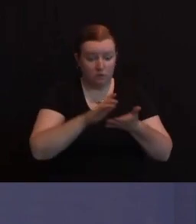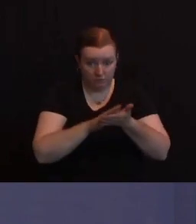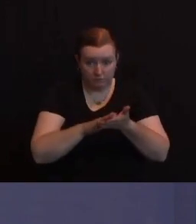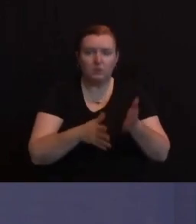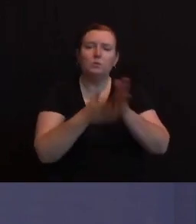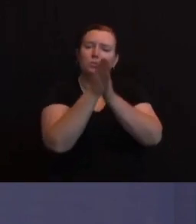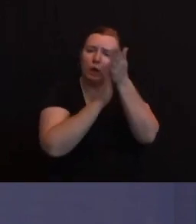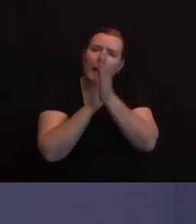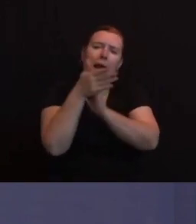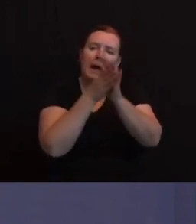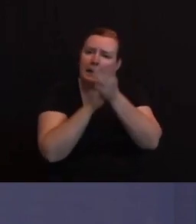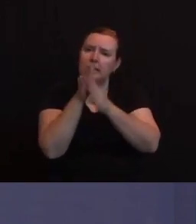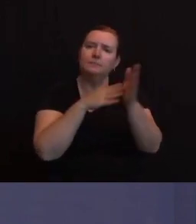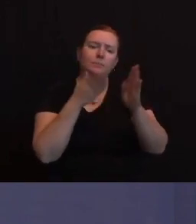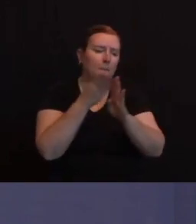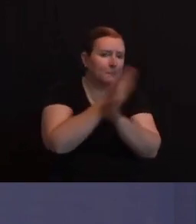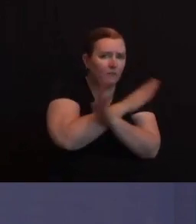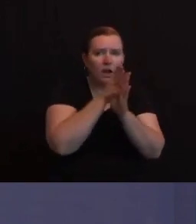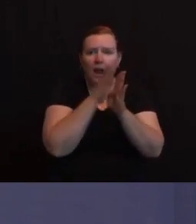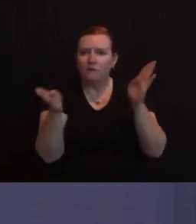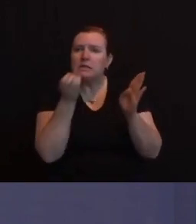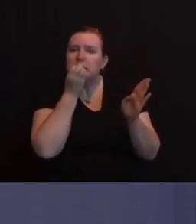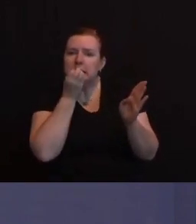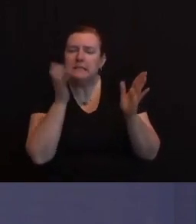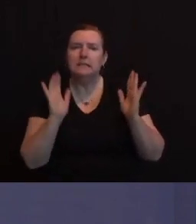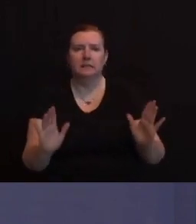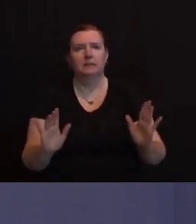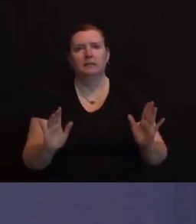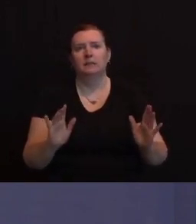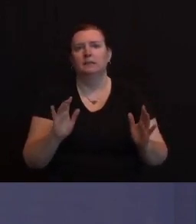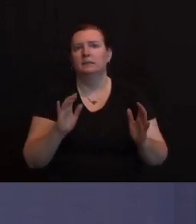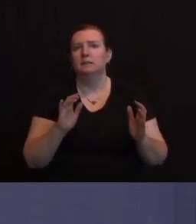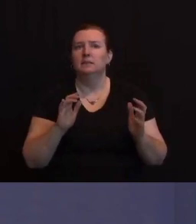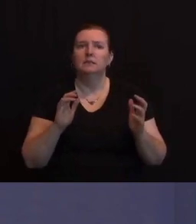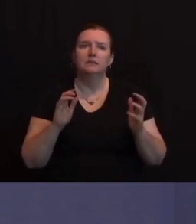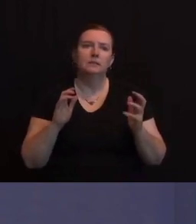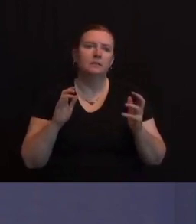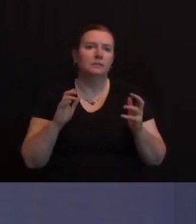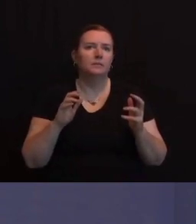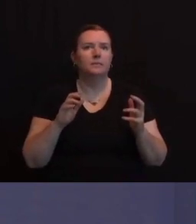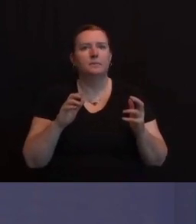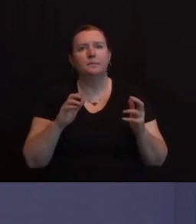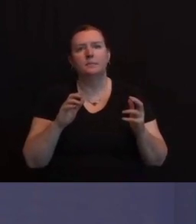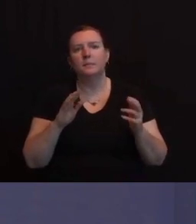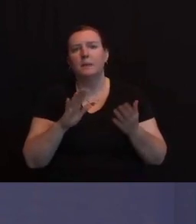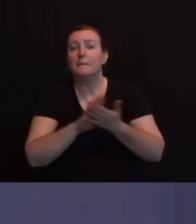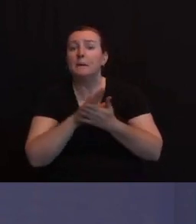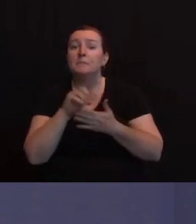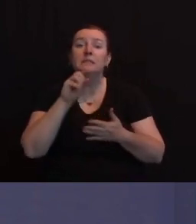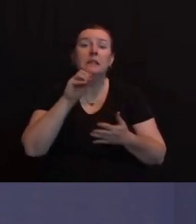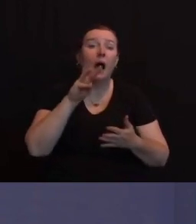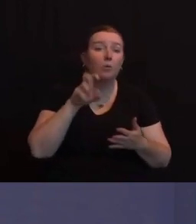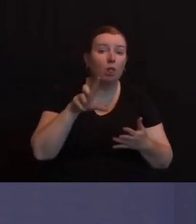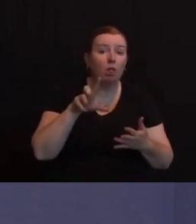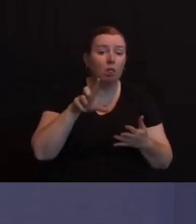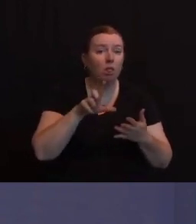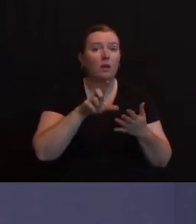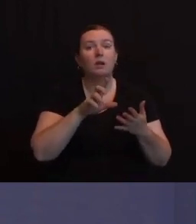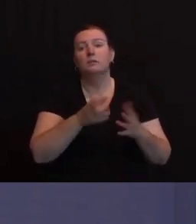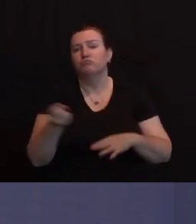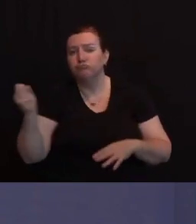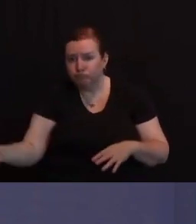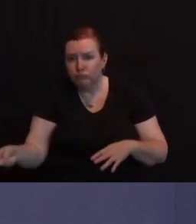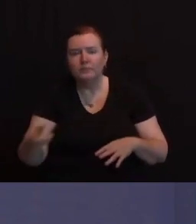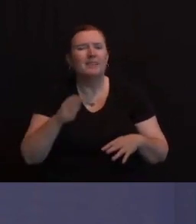guests do not share. Clean and disinfect commonly touched surfaces and any shared items between use when